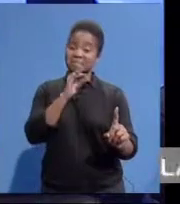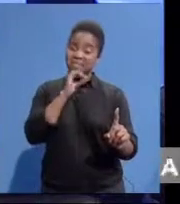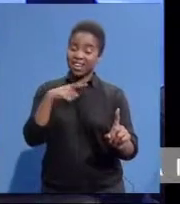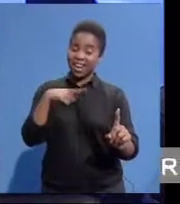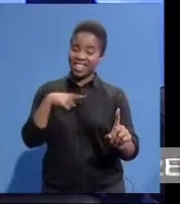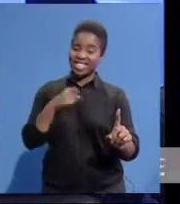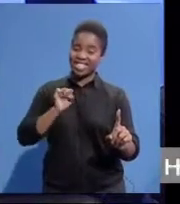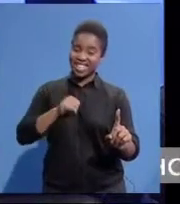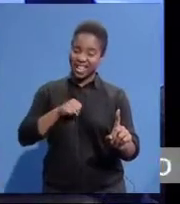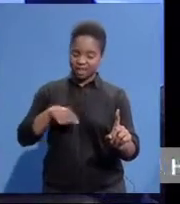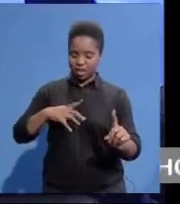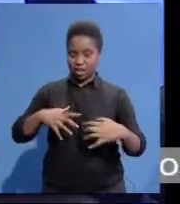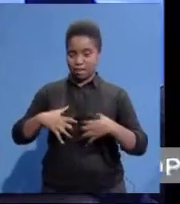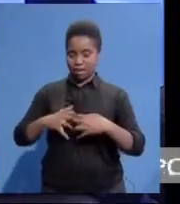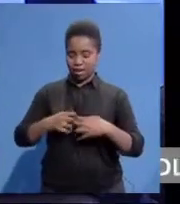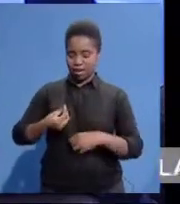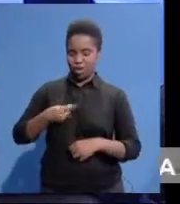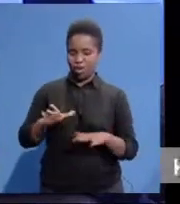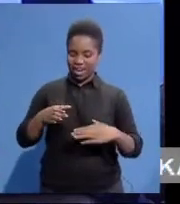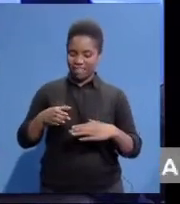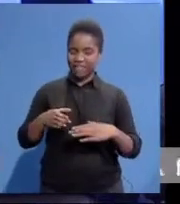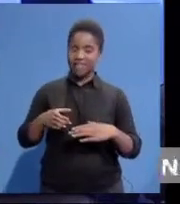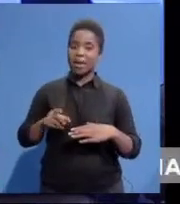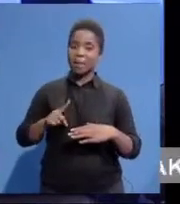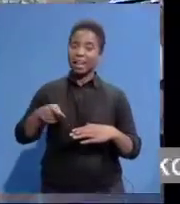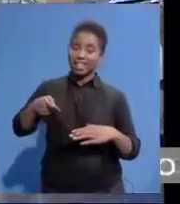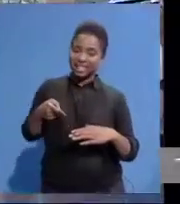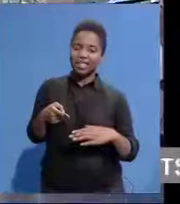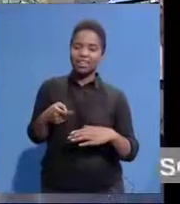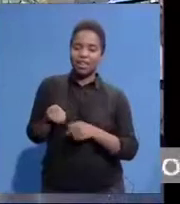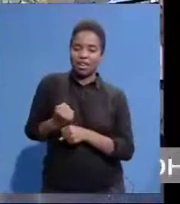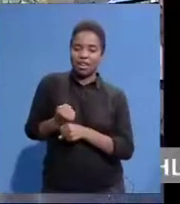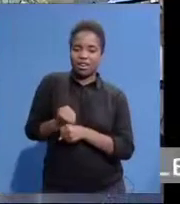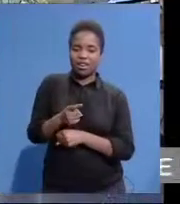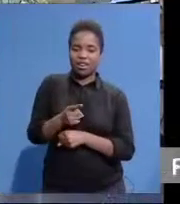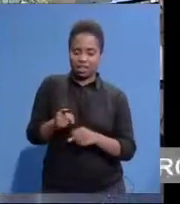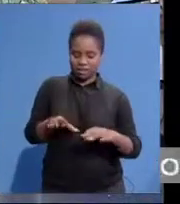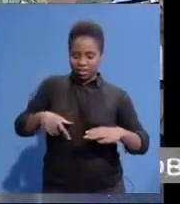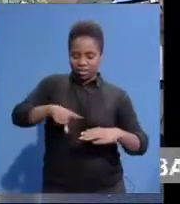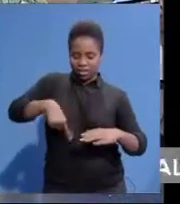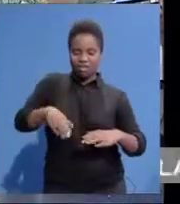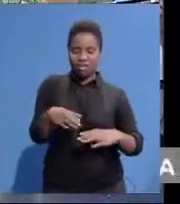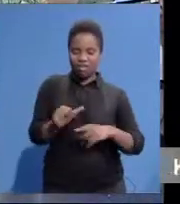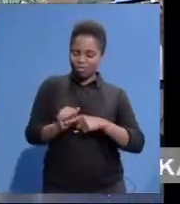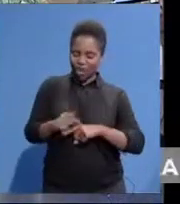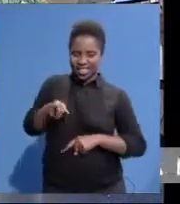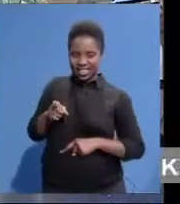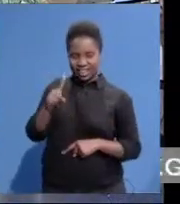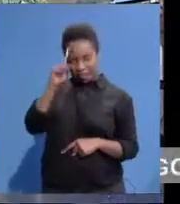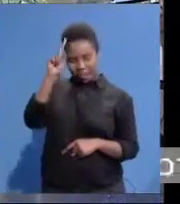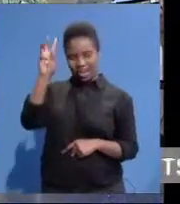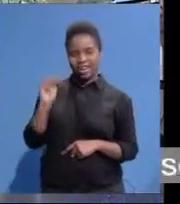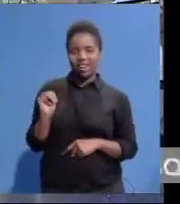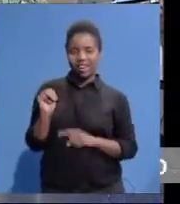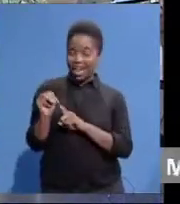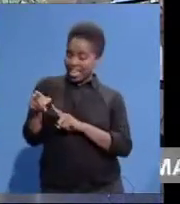he founded the Youth League with others, he is a product of the Youth League. The Youth League molded him, that collective molded him, because they're the ones who